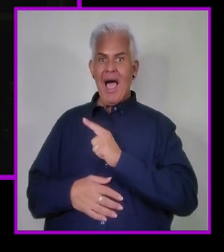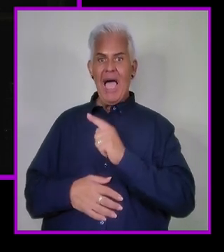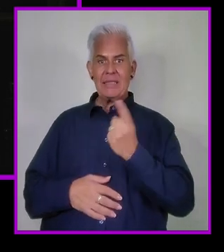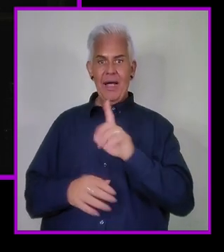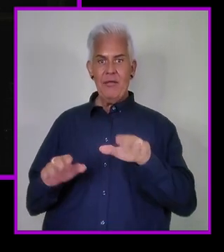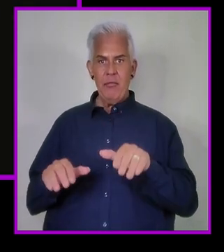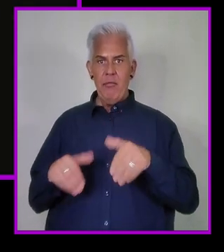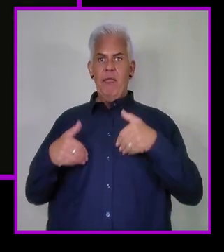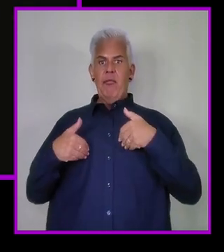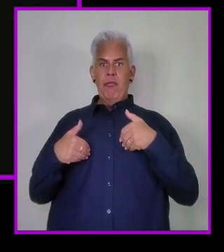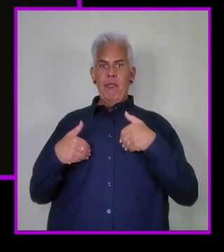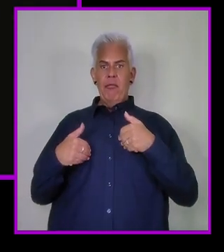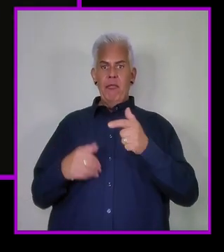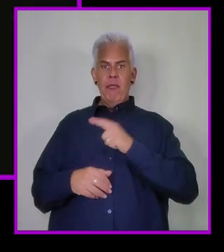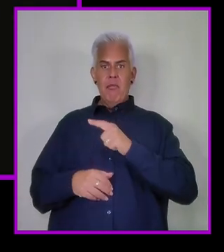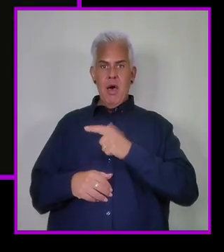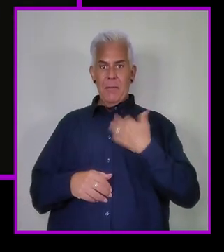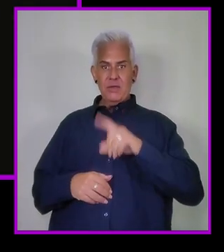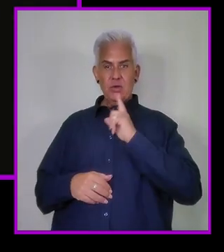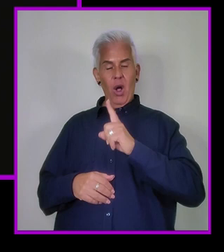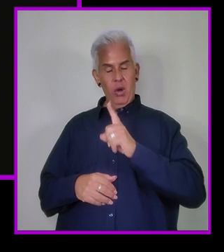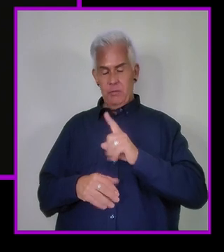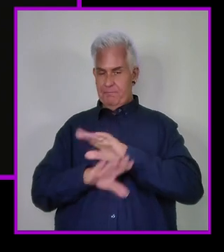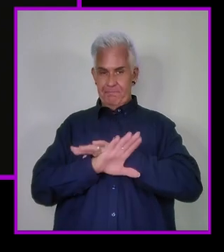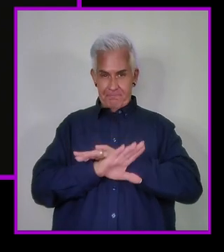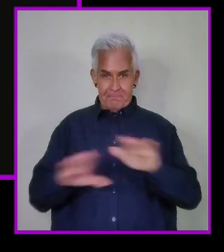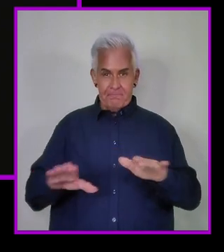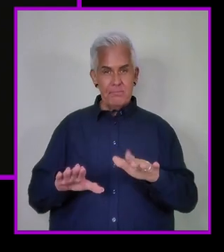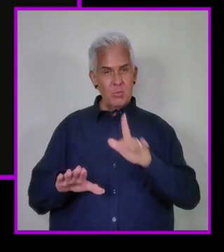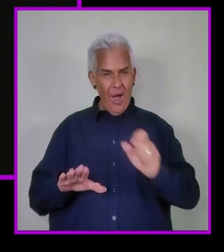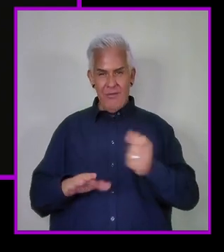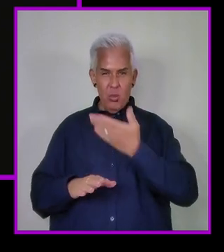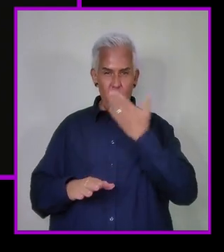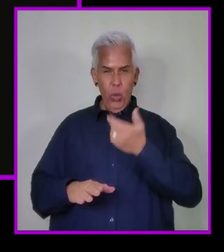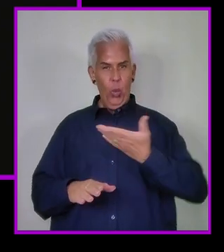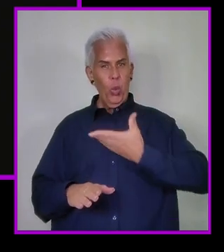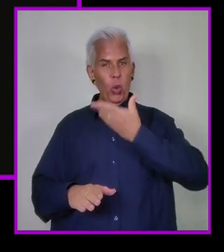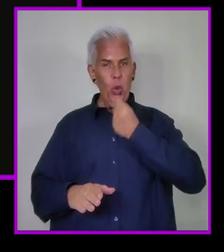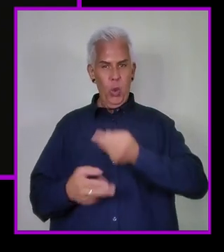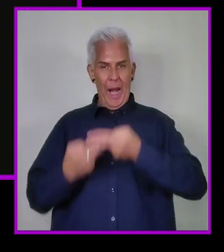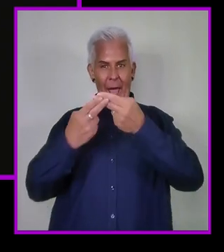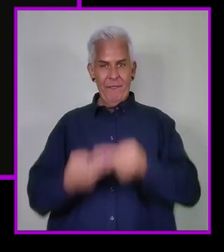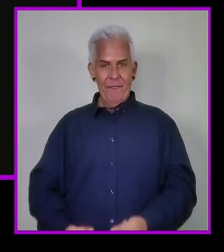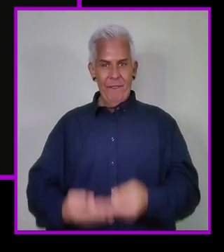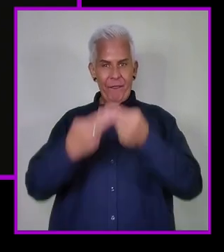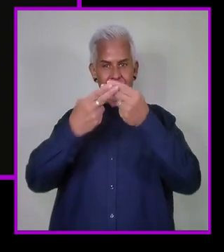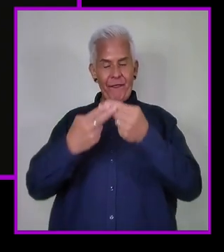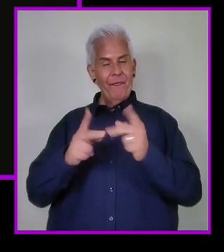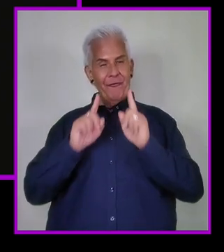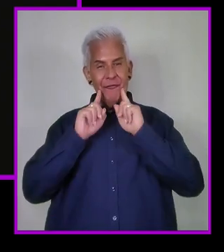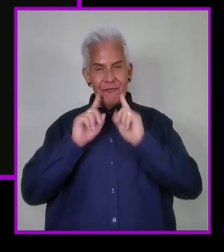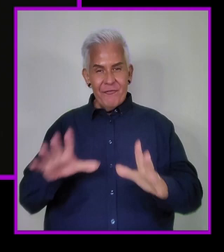bit of a step back, I think, because she was just told categorically, like, yes, you have no reason to be using this lift right now. And it was just, it was a